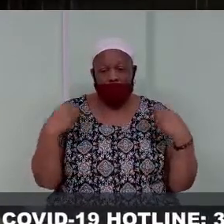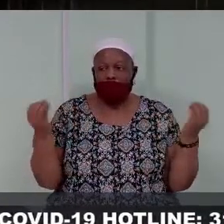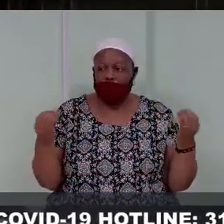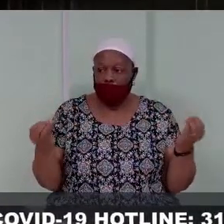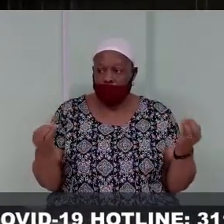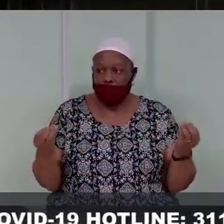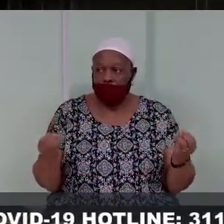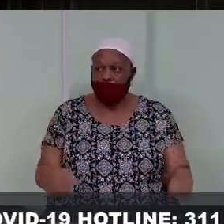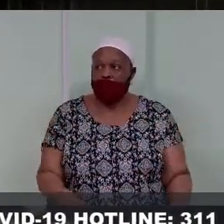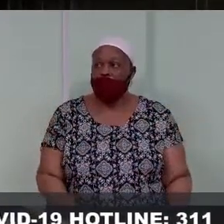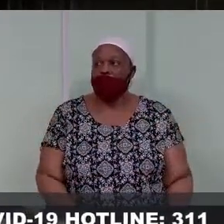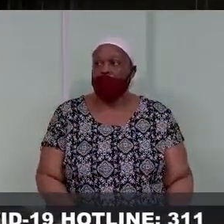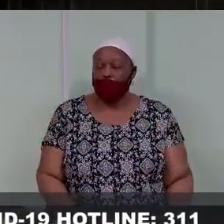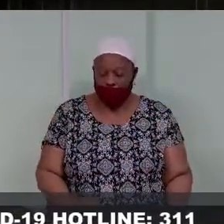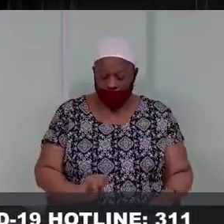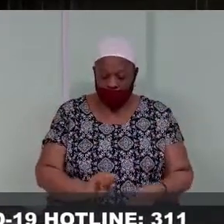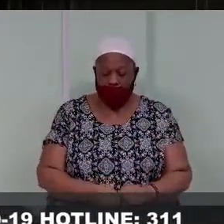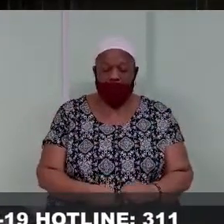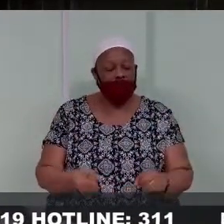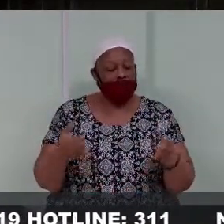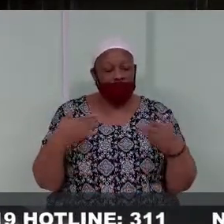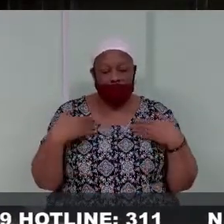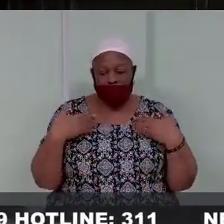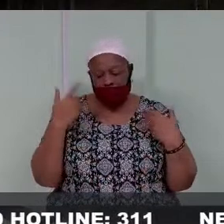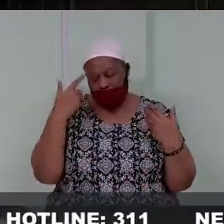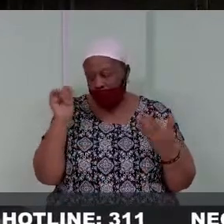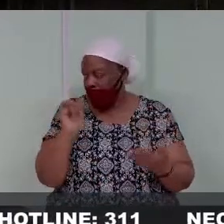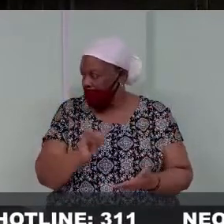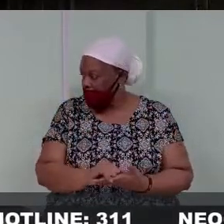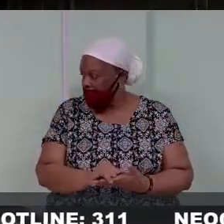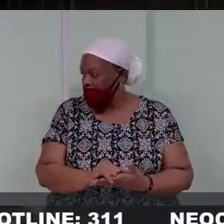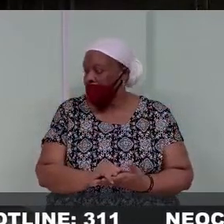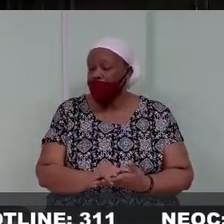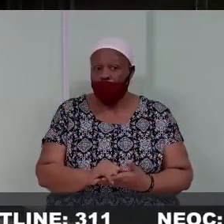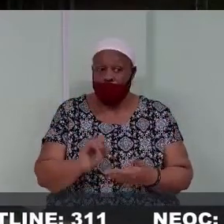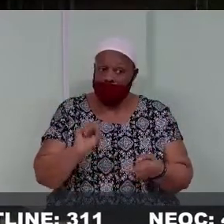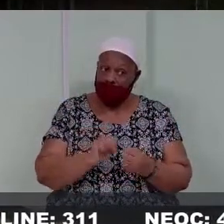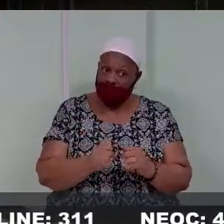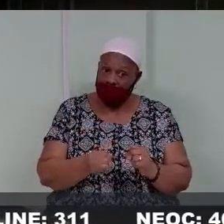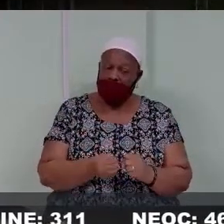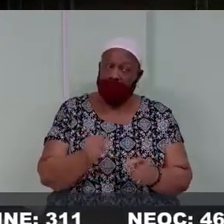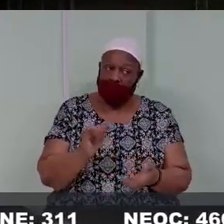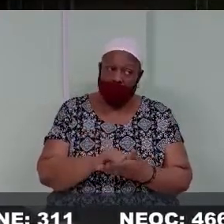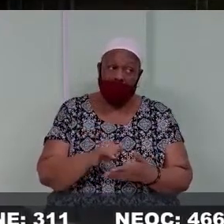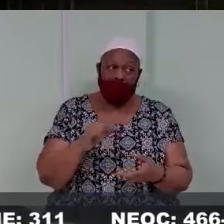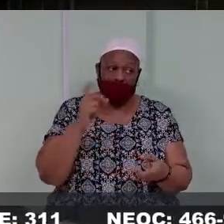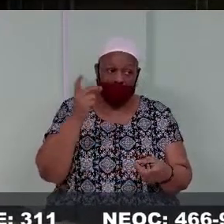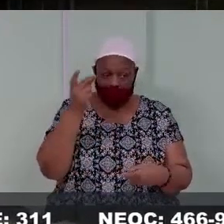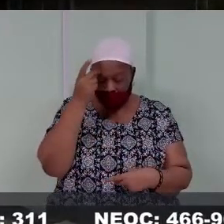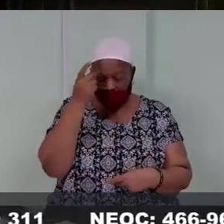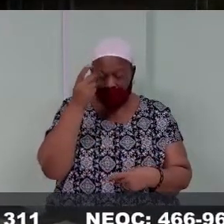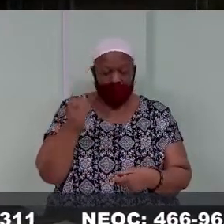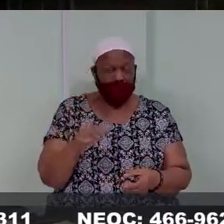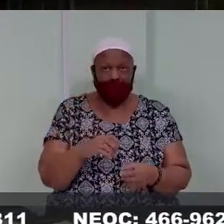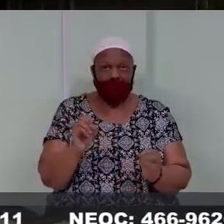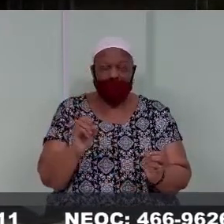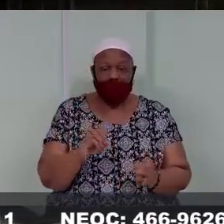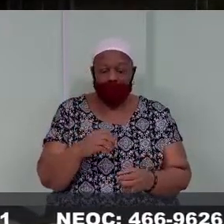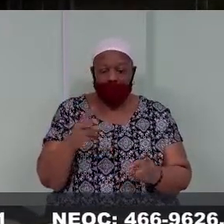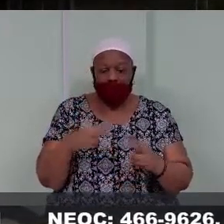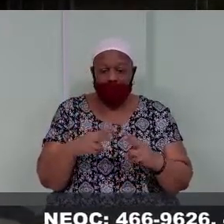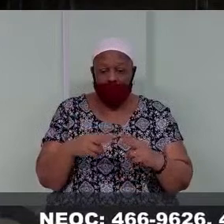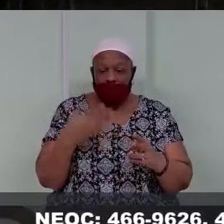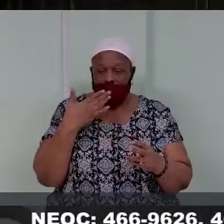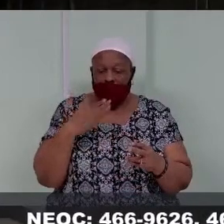is what will make us resilient going forward in the fight against this pandemic and our ability as a country to be able to resist